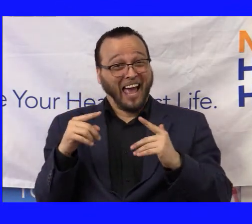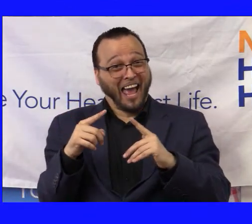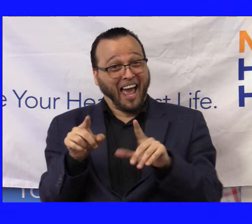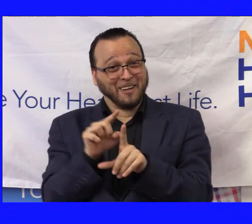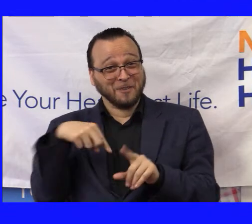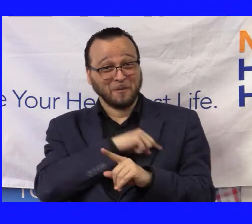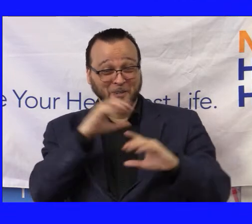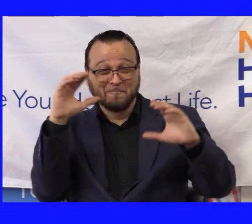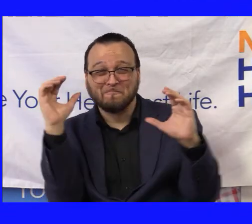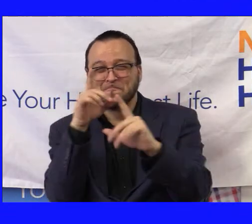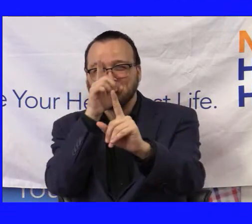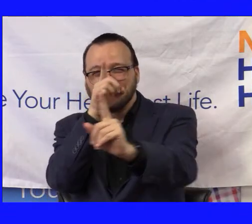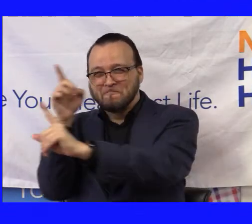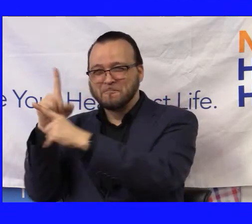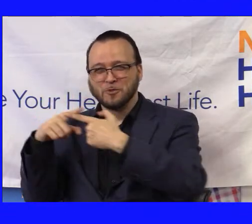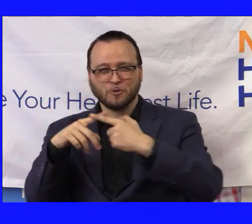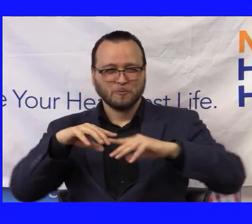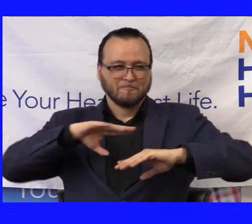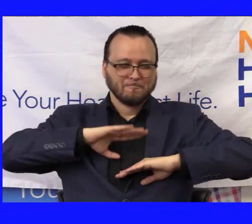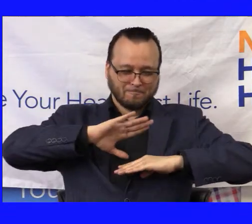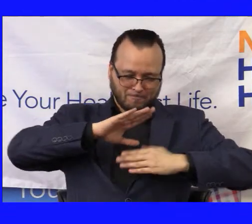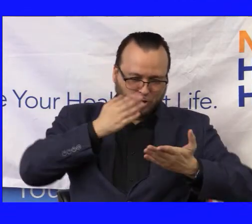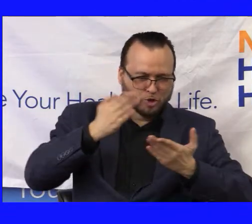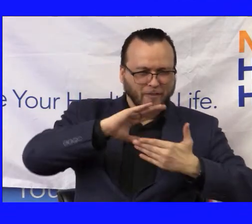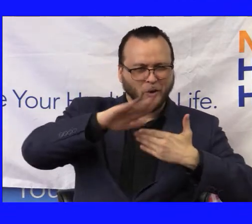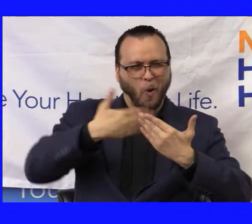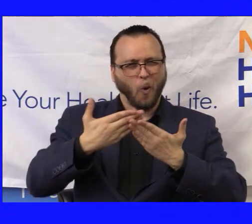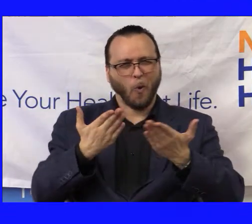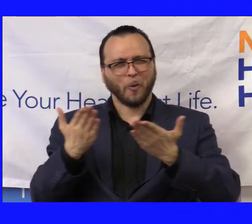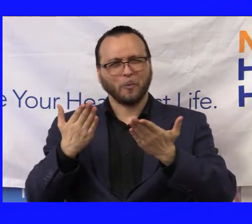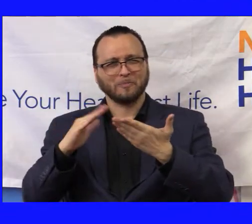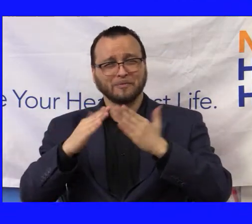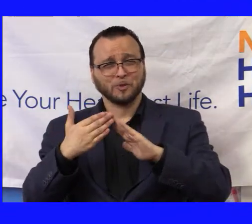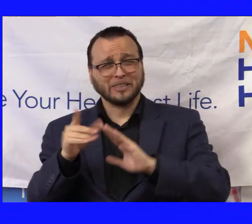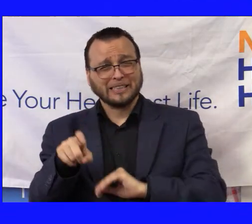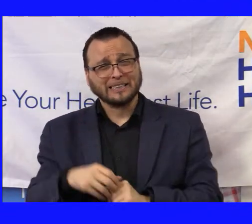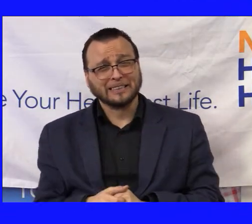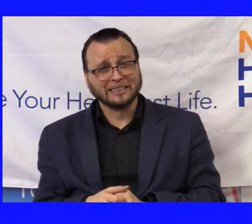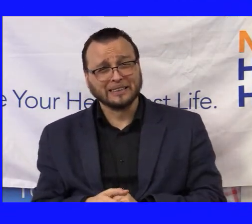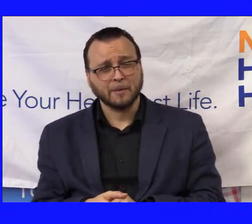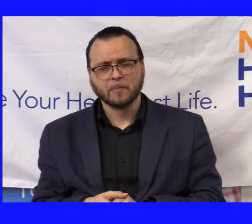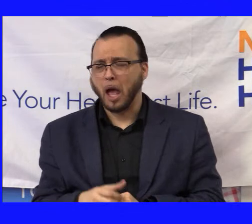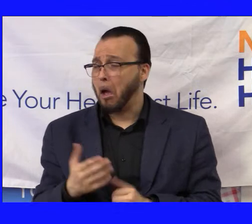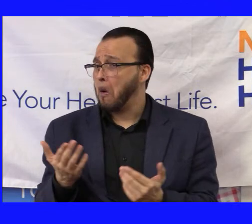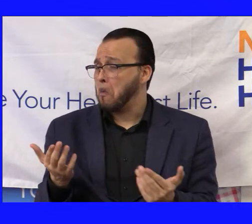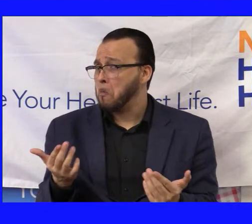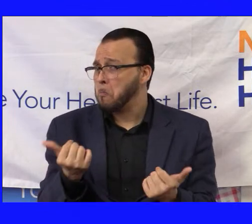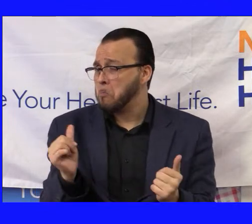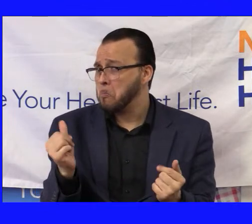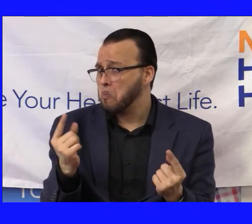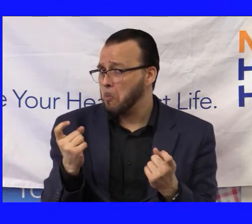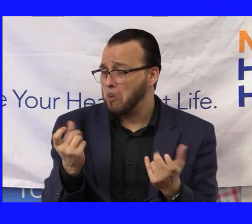to serve all of these community needs. I'm happy to answer any questions.